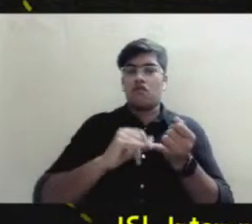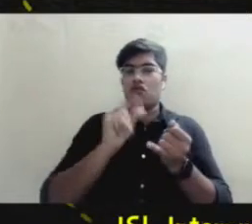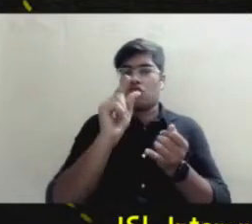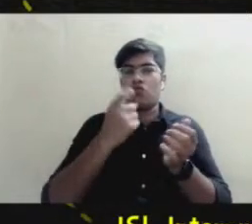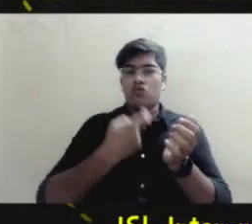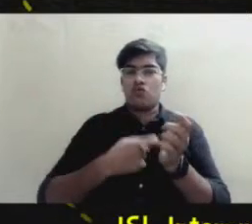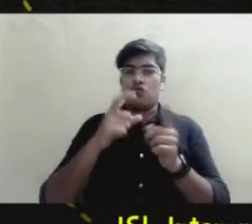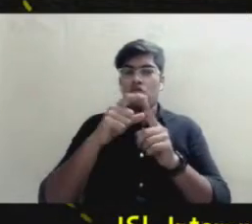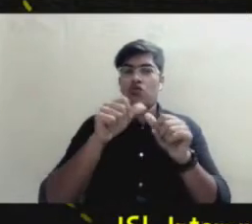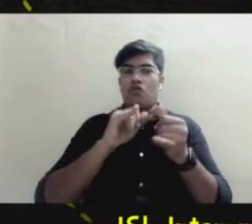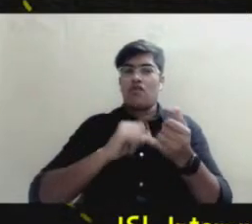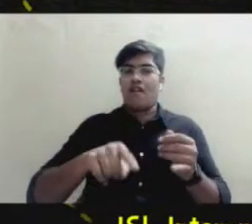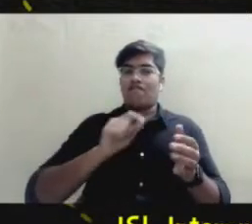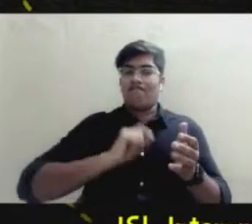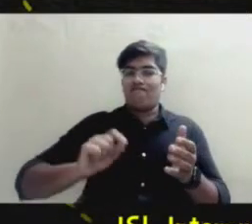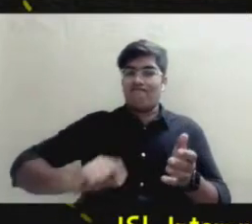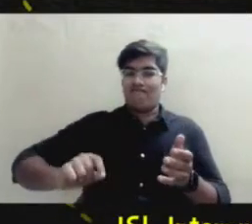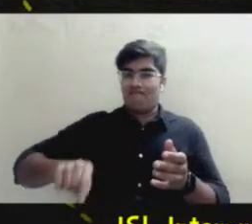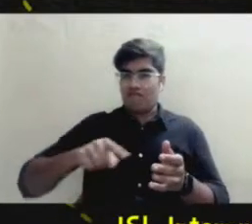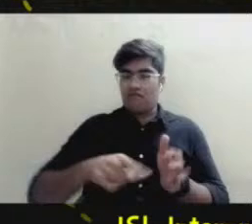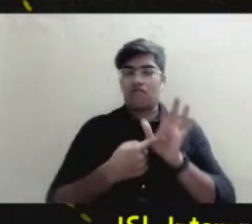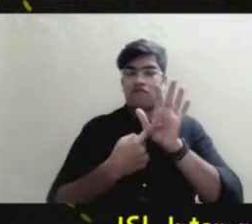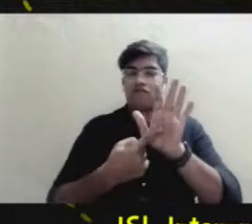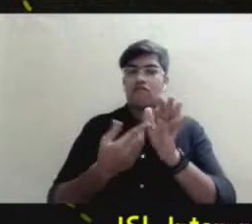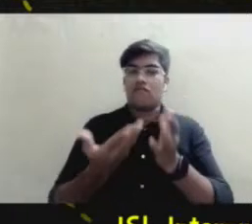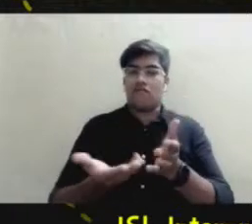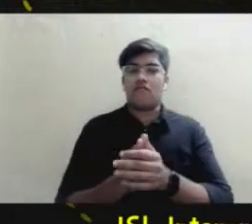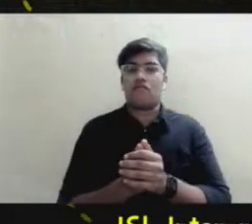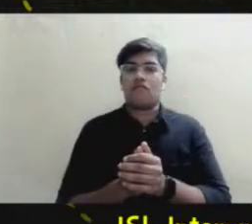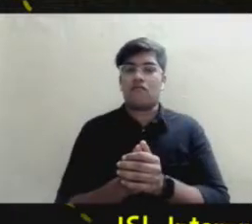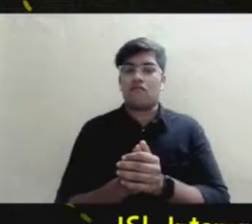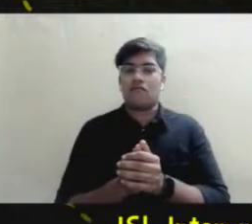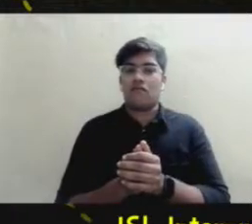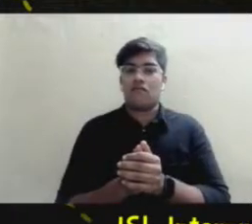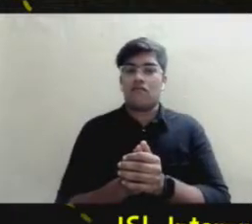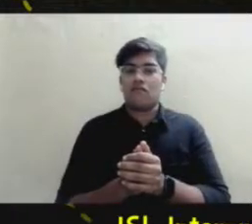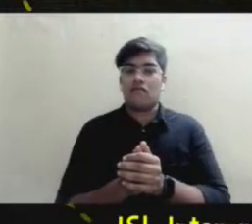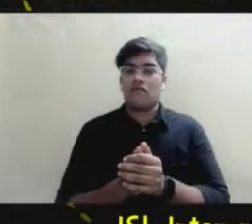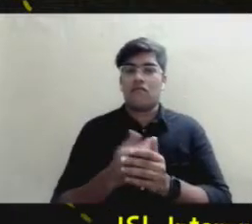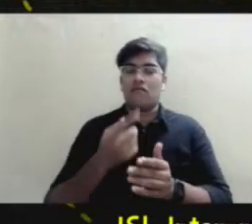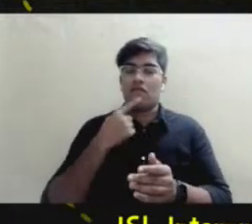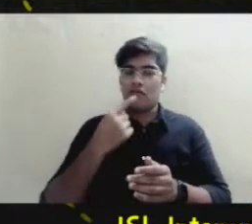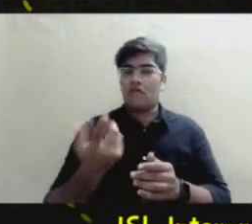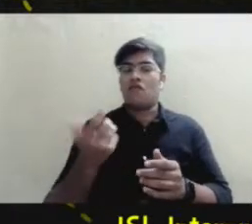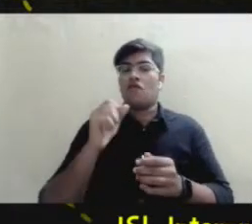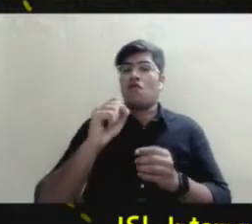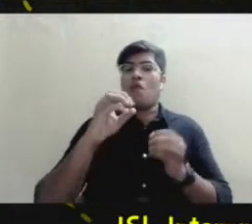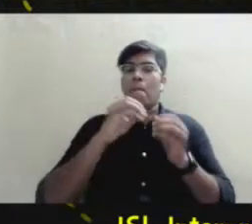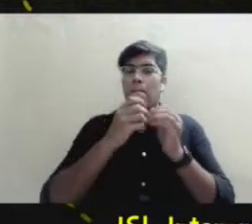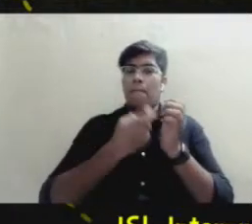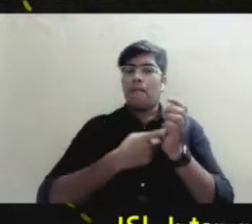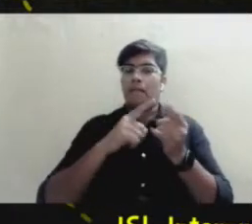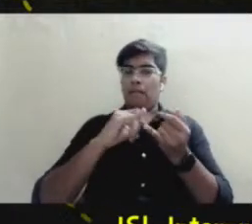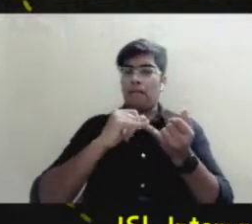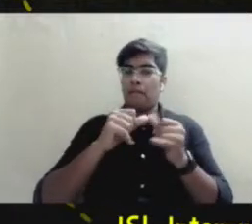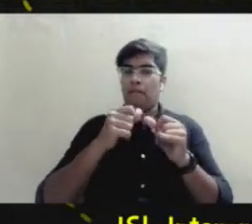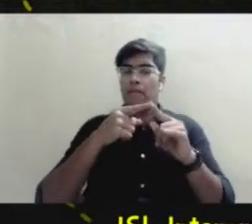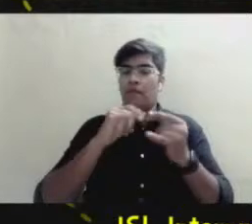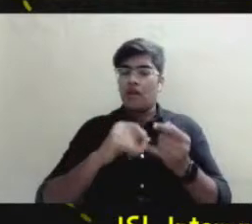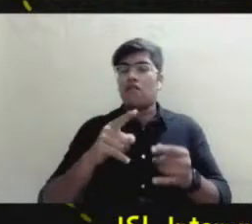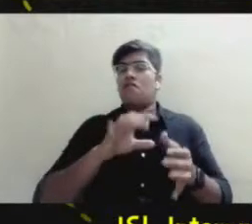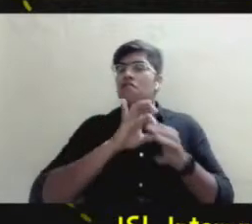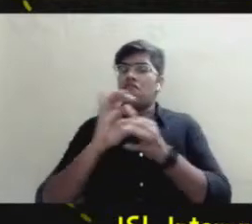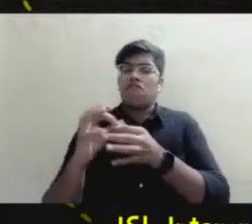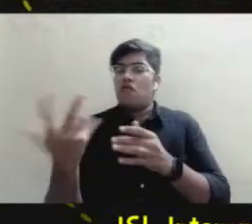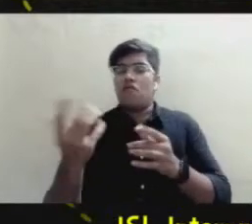the poet who would say about your breasts, these are like pomegranate fruits? The two are not the same.